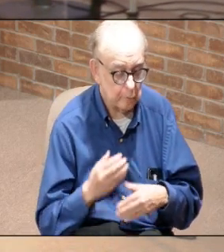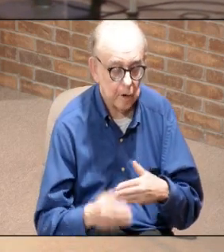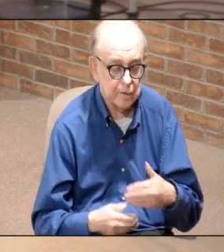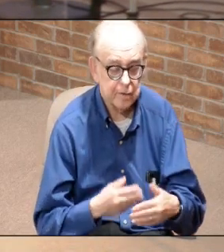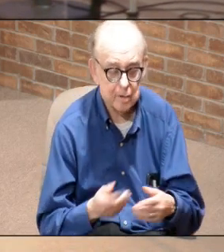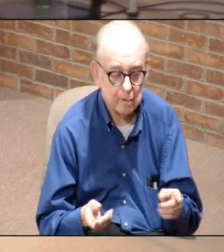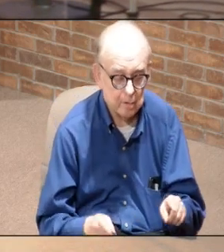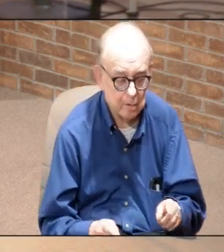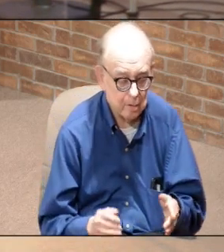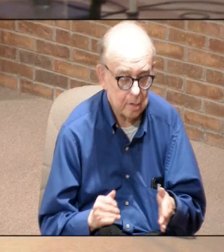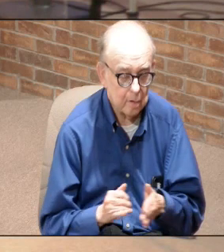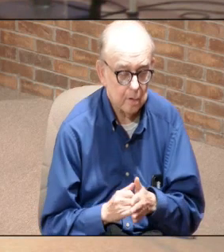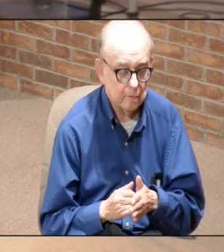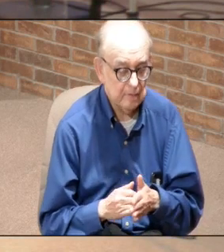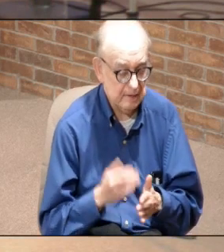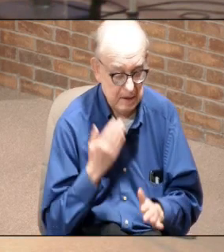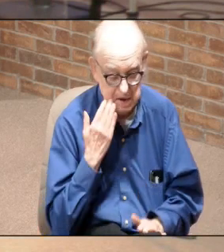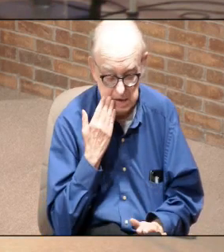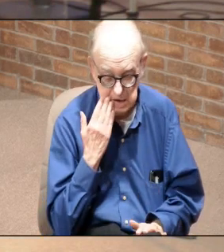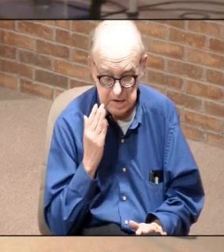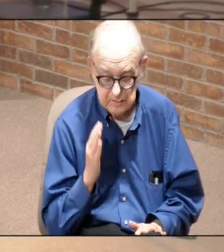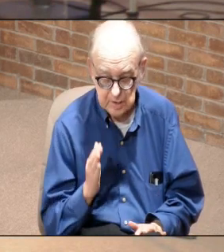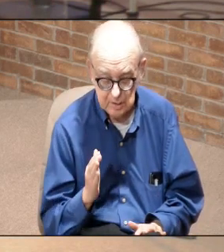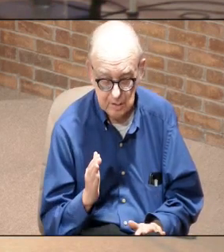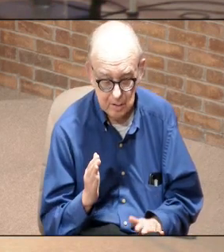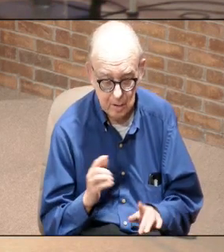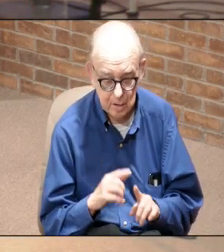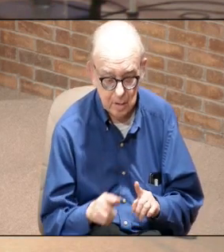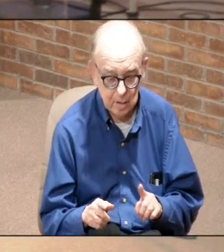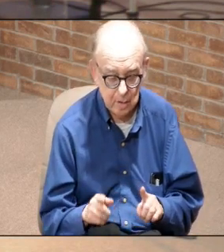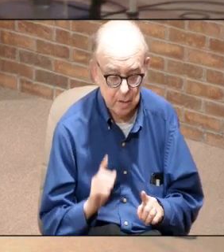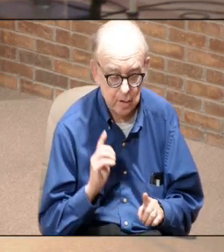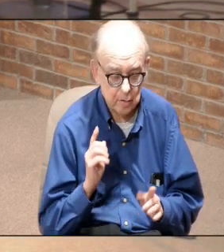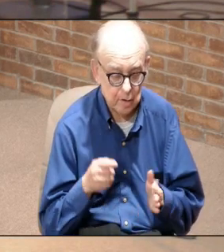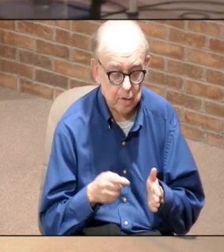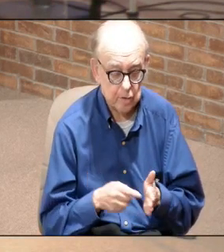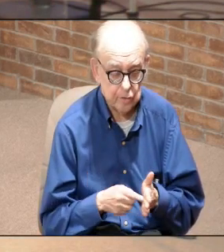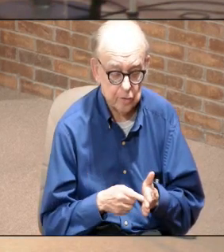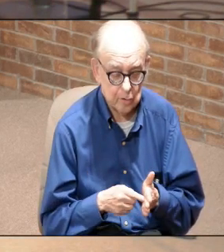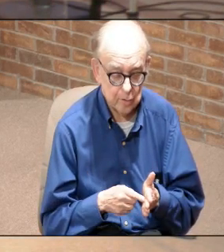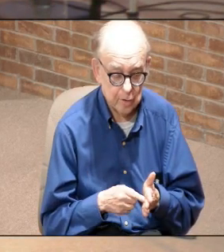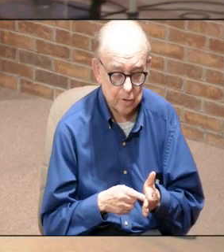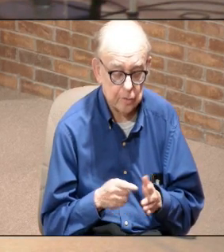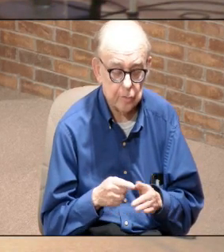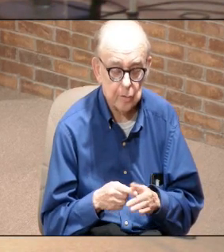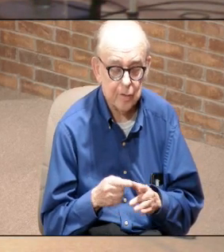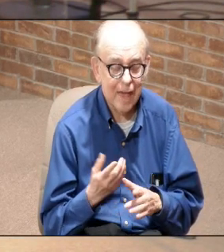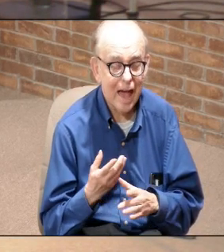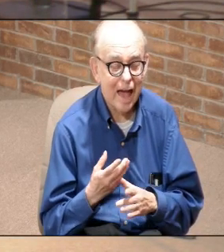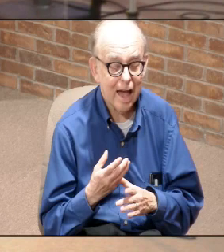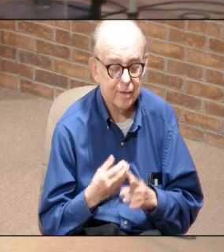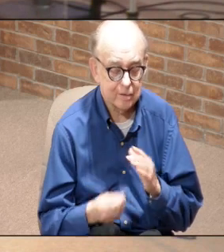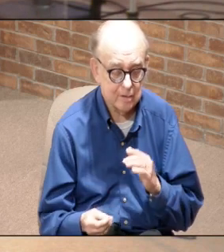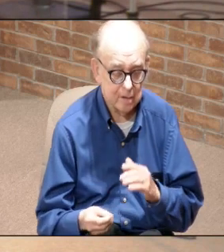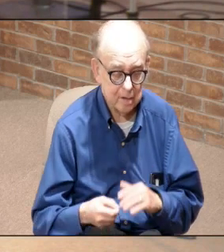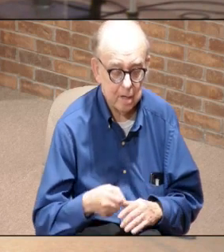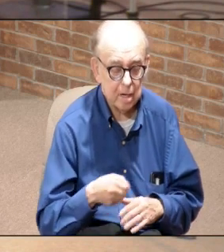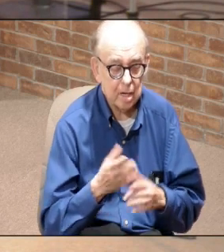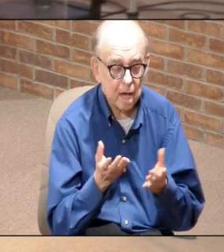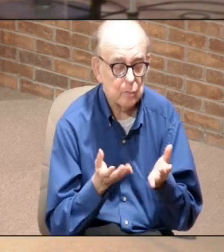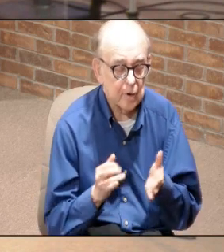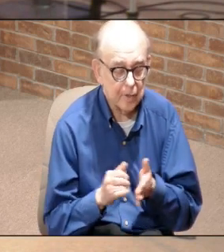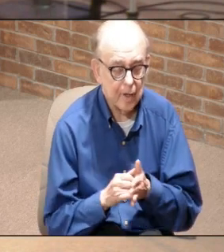on that I wasn't even aware of, but it was going to show to the outside. And that's what God